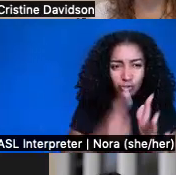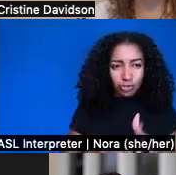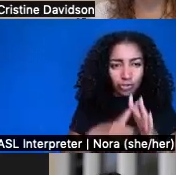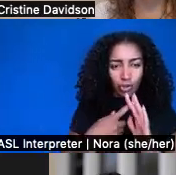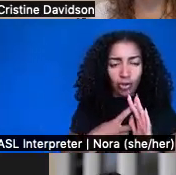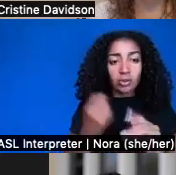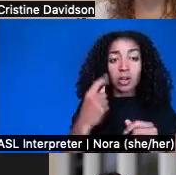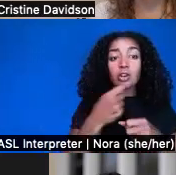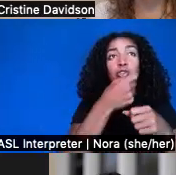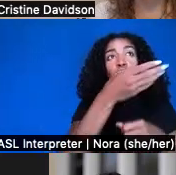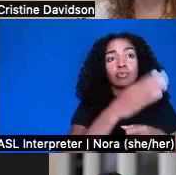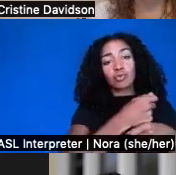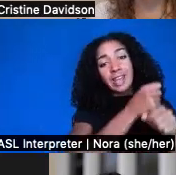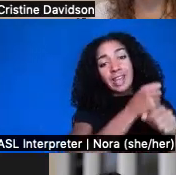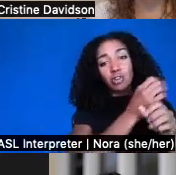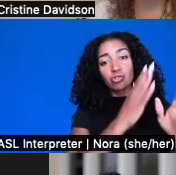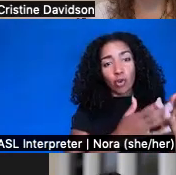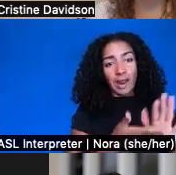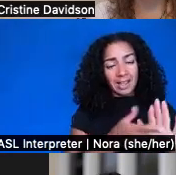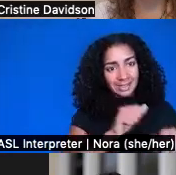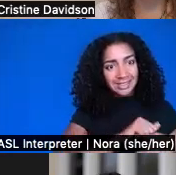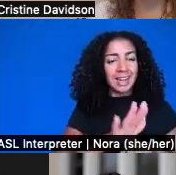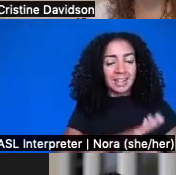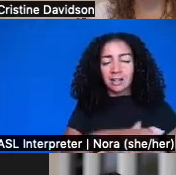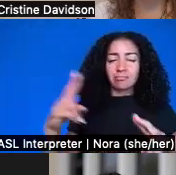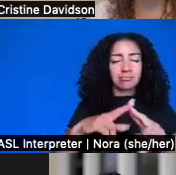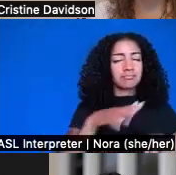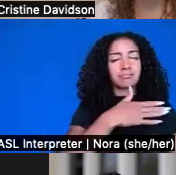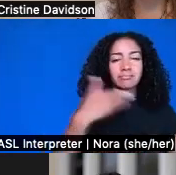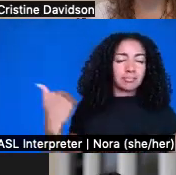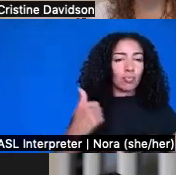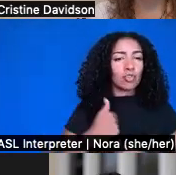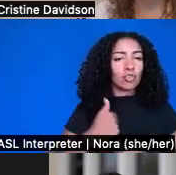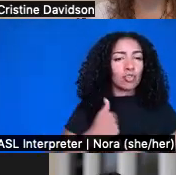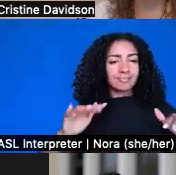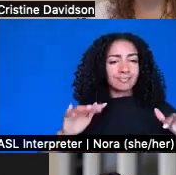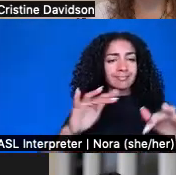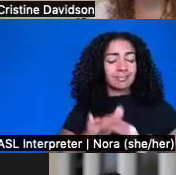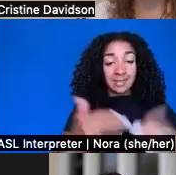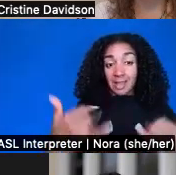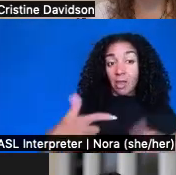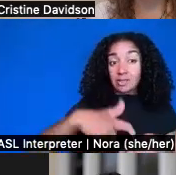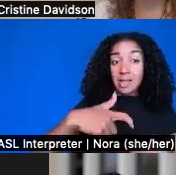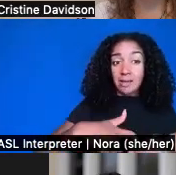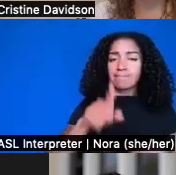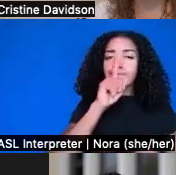Creator is sending His very best warriors. And this time, It isn't Indians versus the